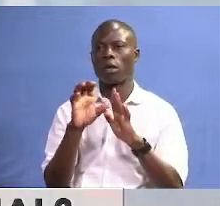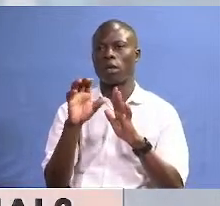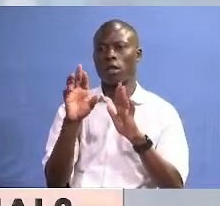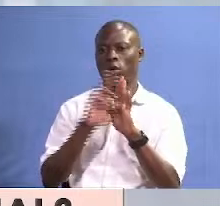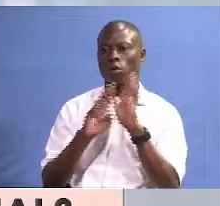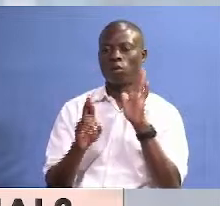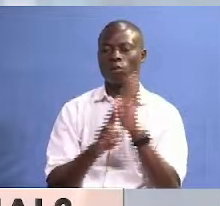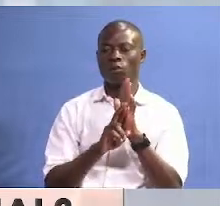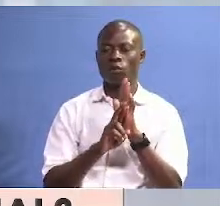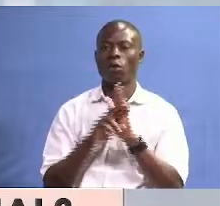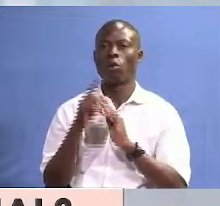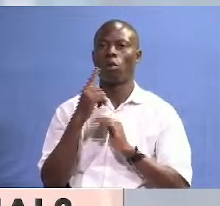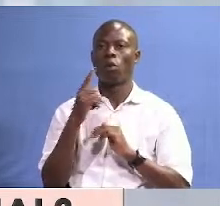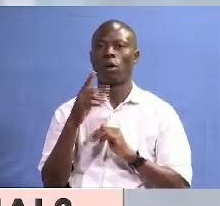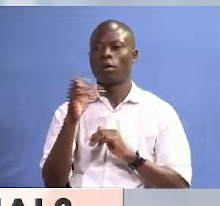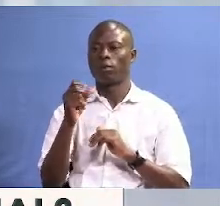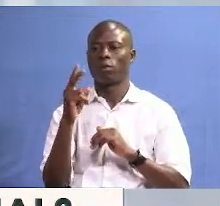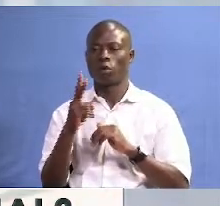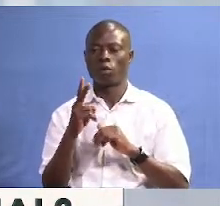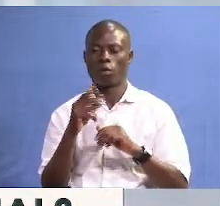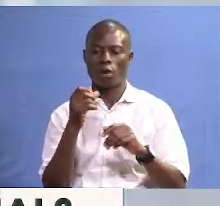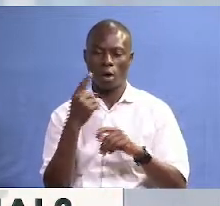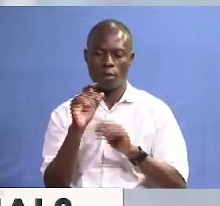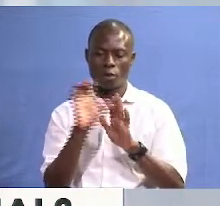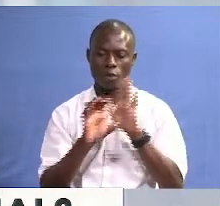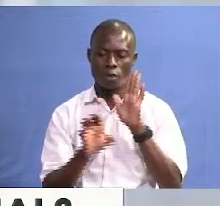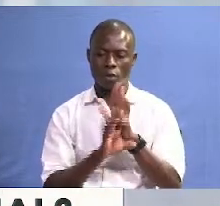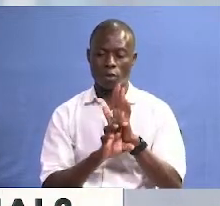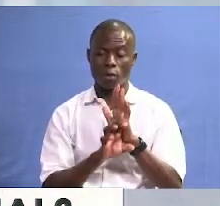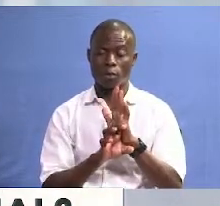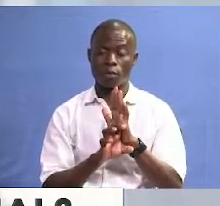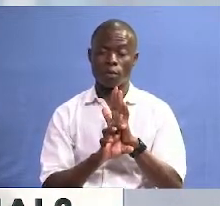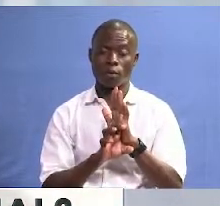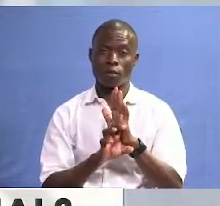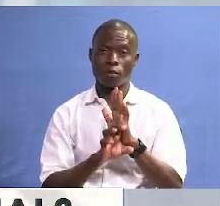the Constitution that talks about